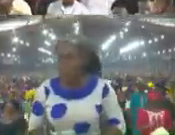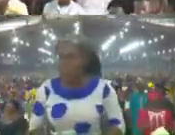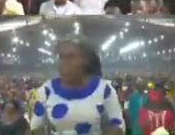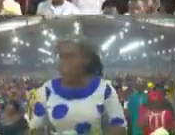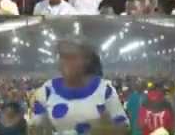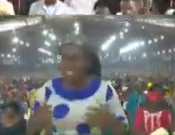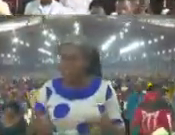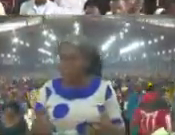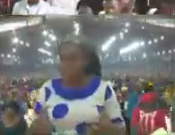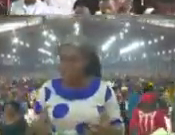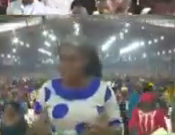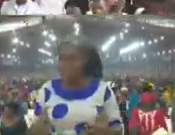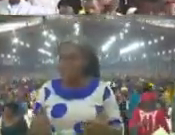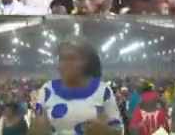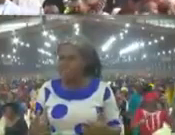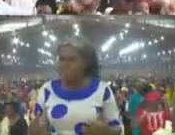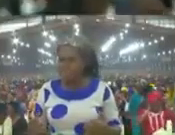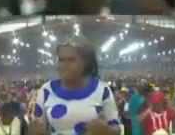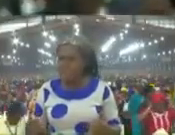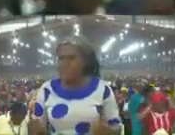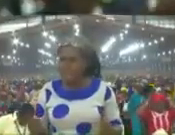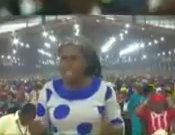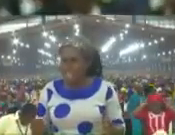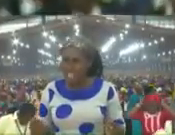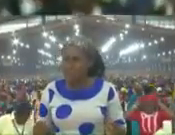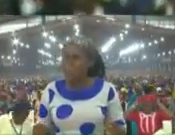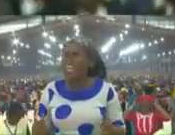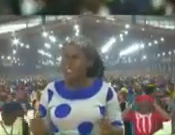My night must end tonight.